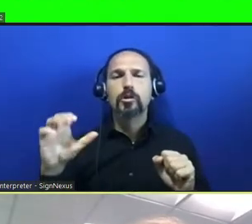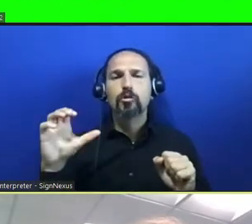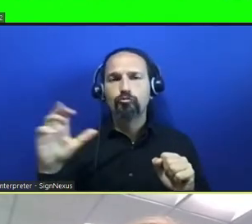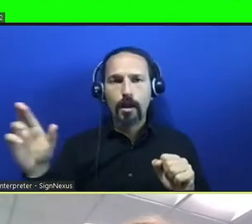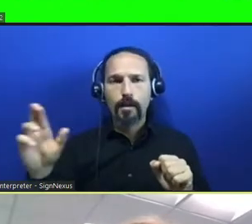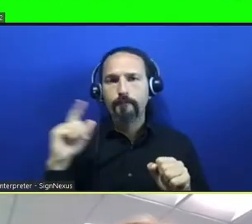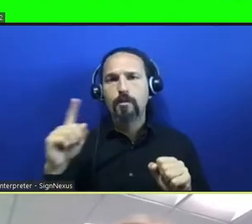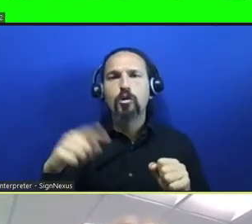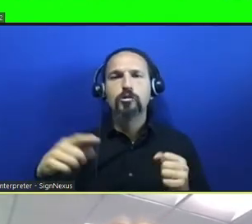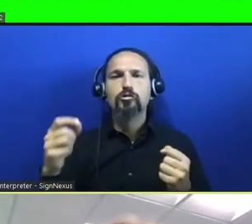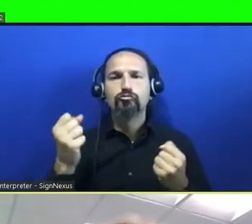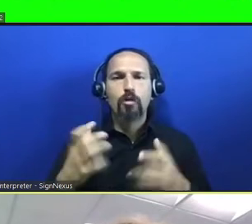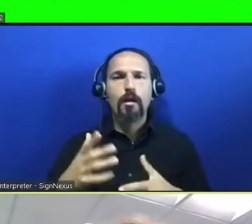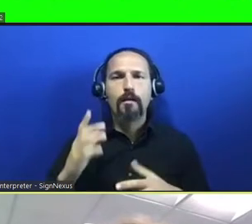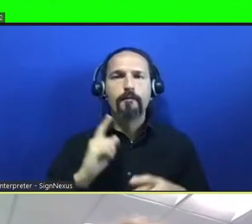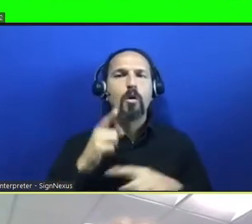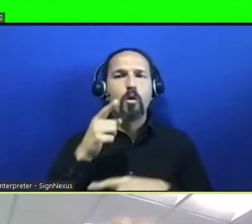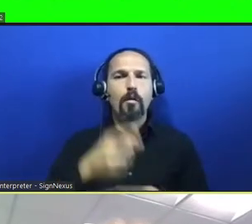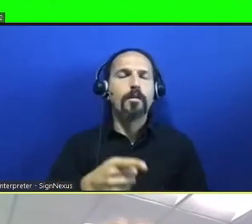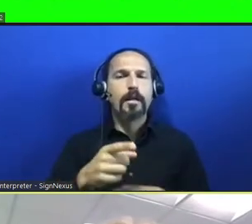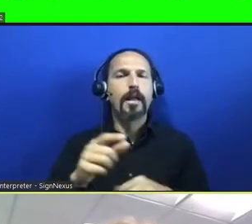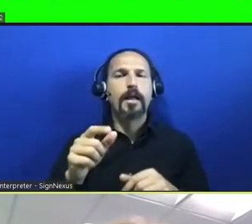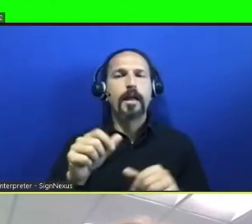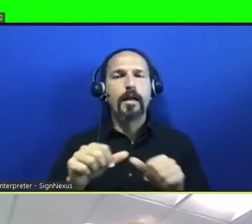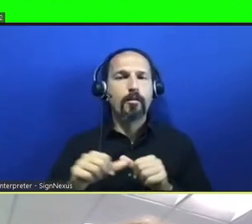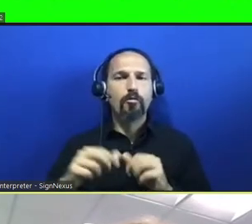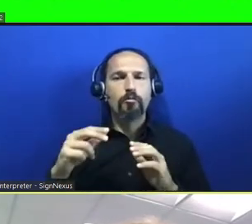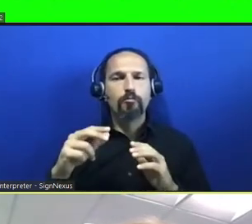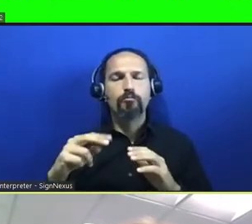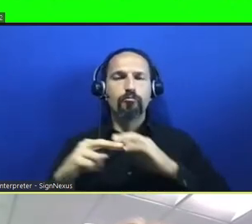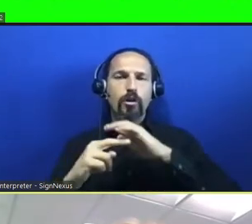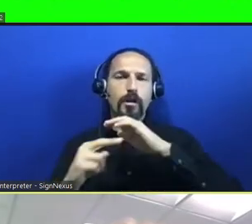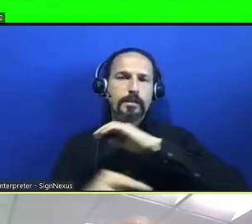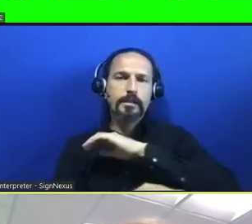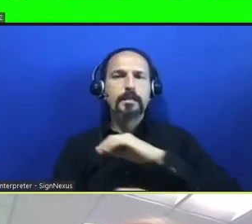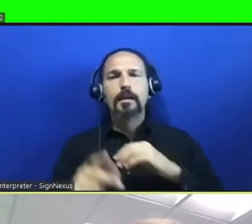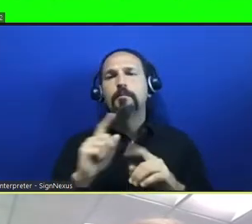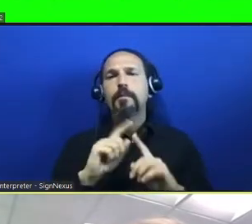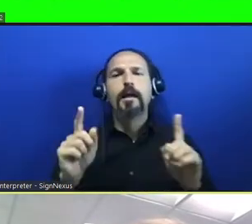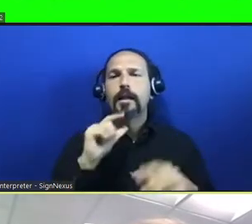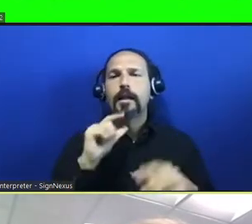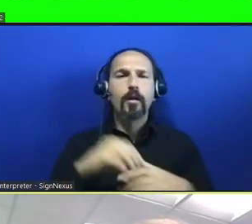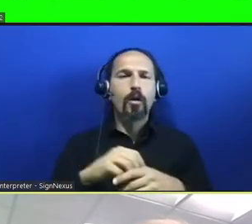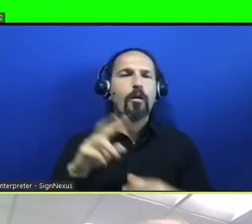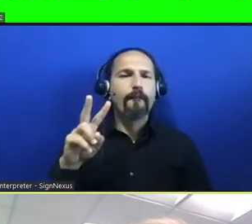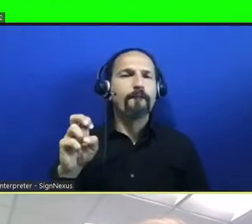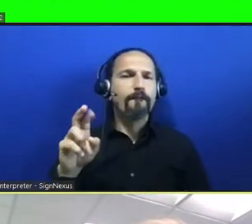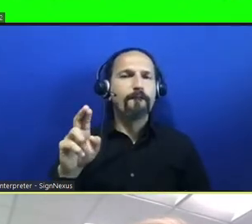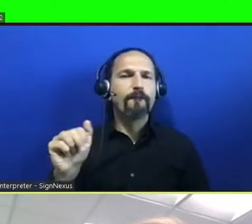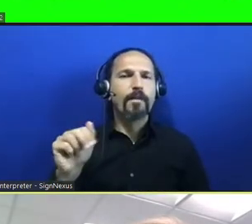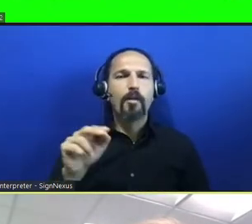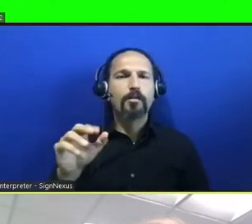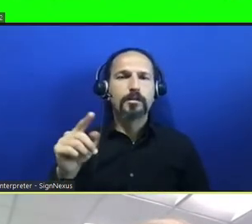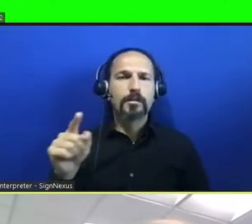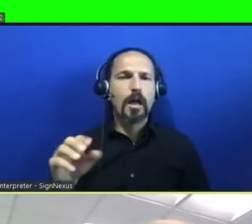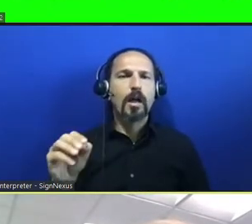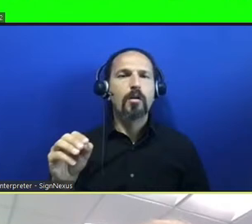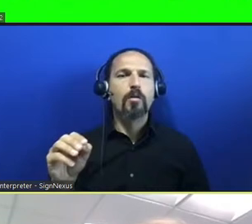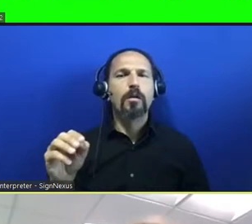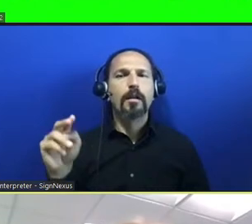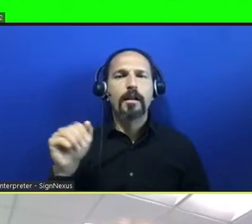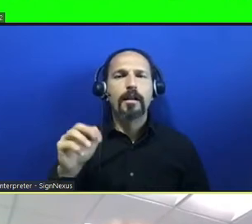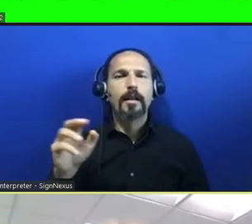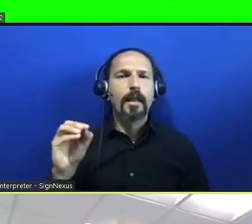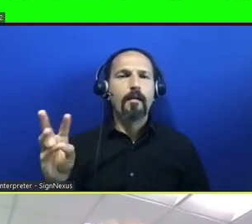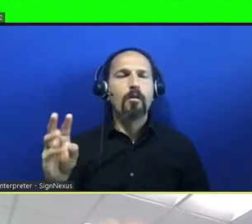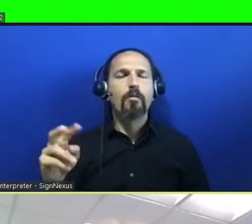to include drivers coming over area Bridges but it does not include uh the Verrazano Narrows Bridge so that's something that I picked